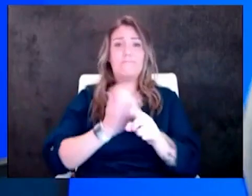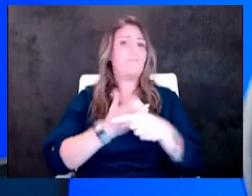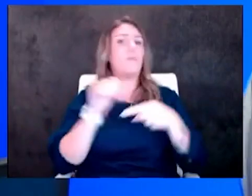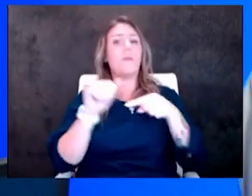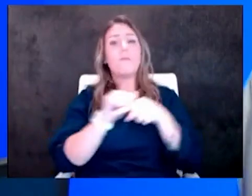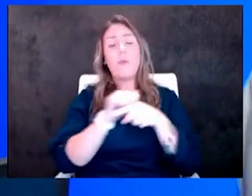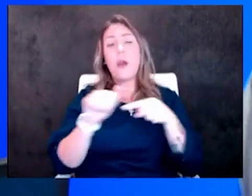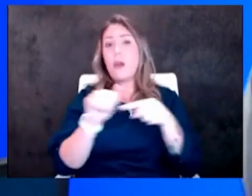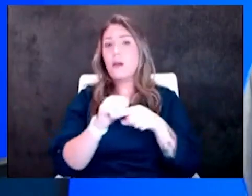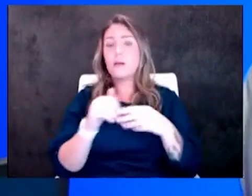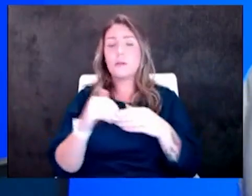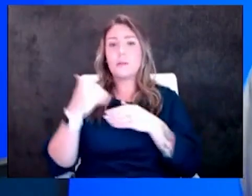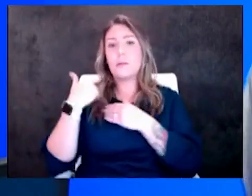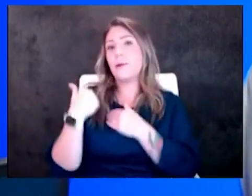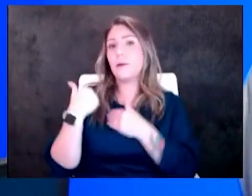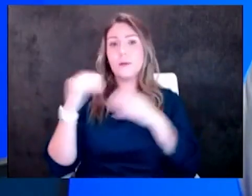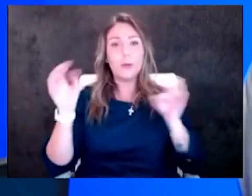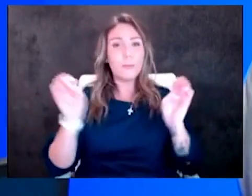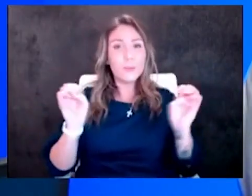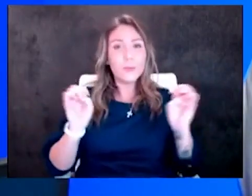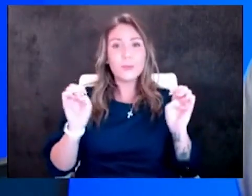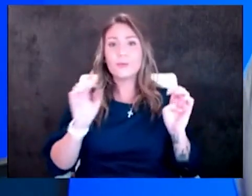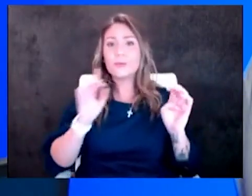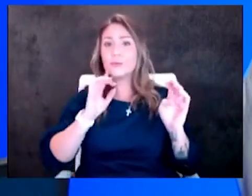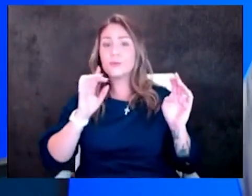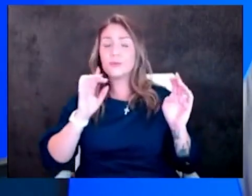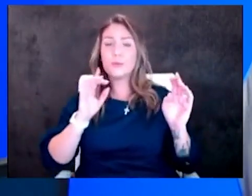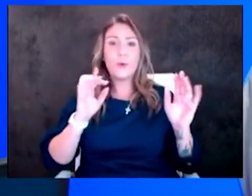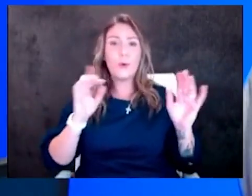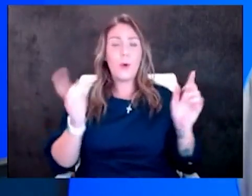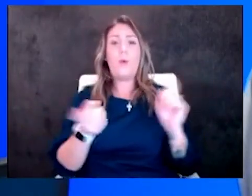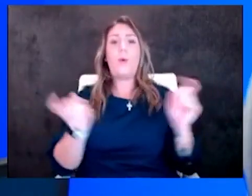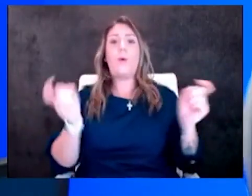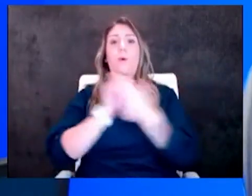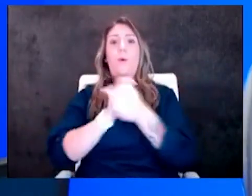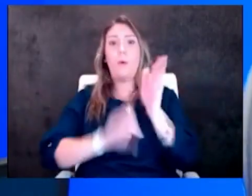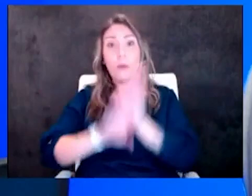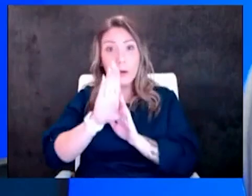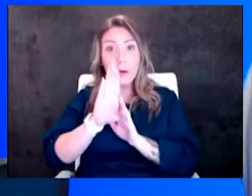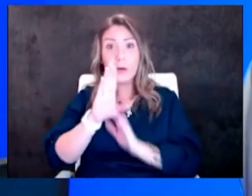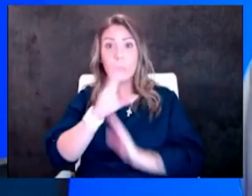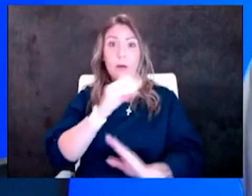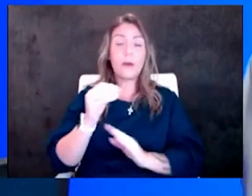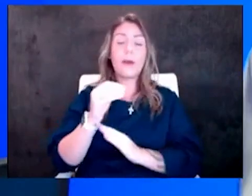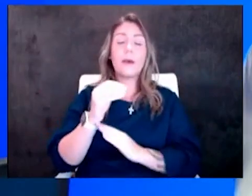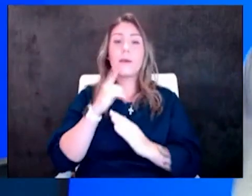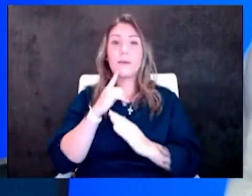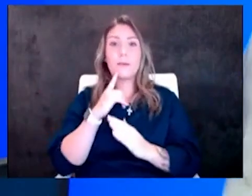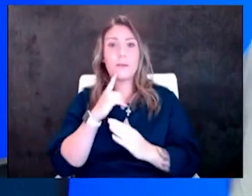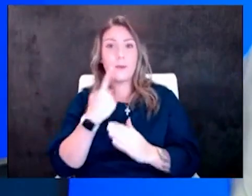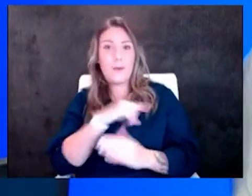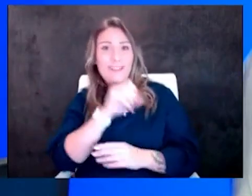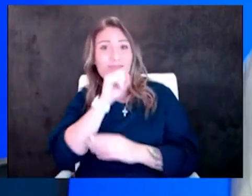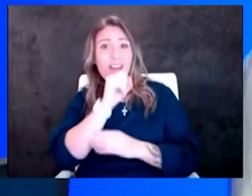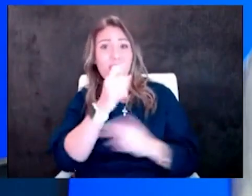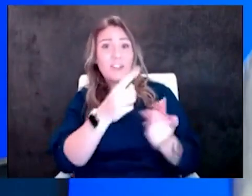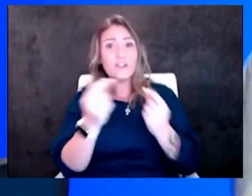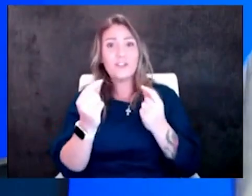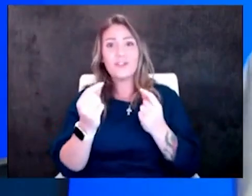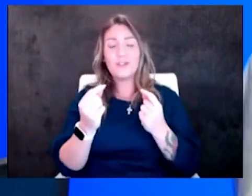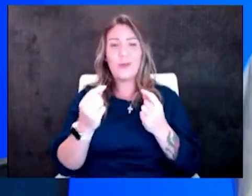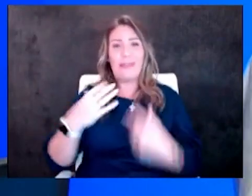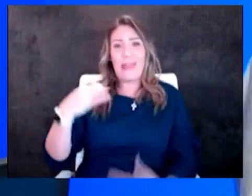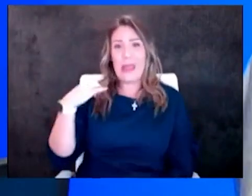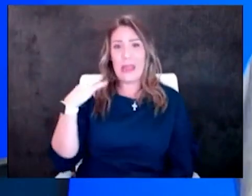burden of emergency dramatically escalating. And then meanwhile, the things that we really love to do, which is the elective